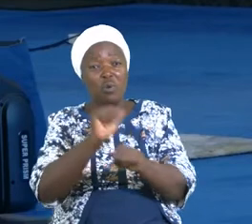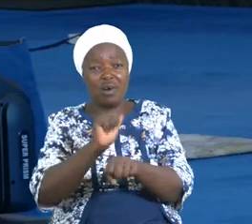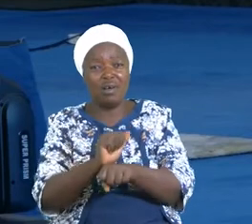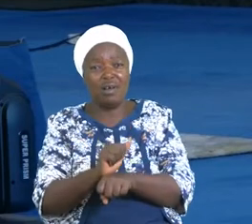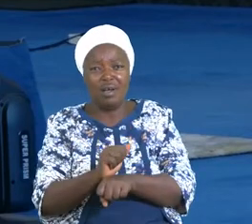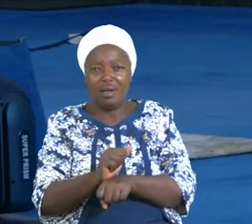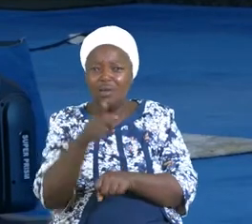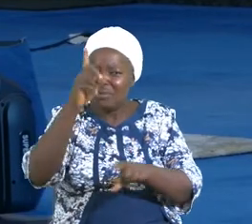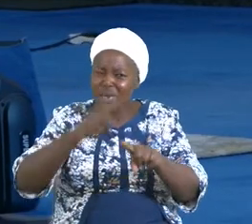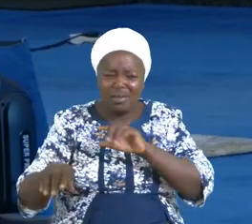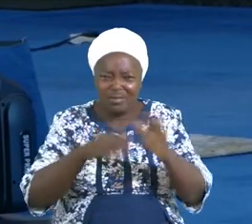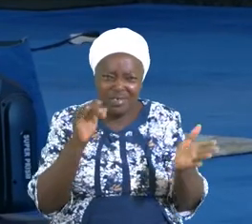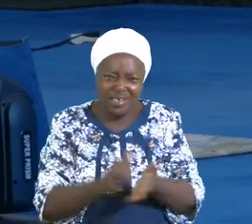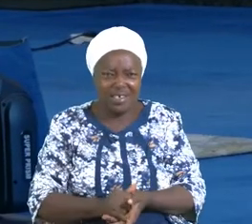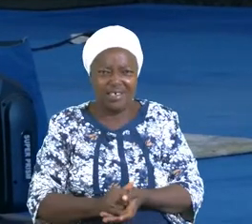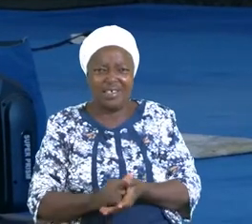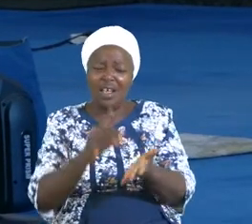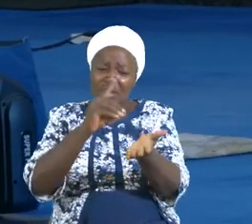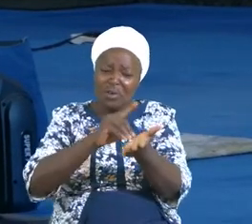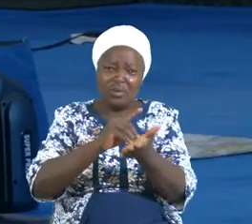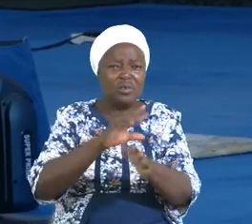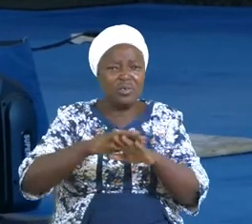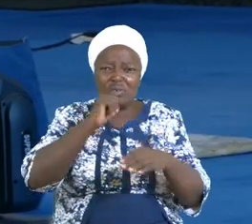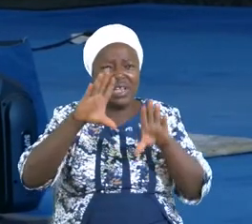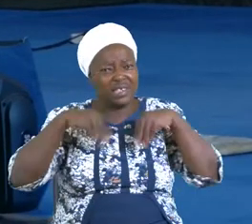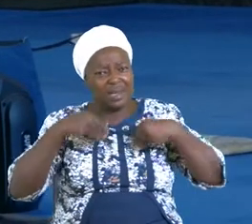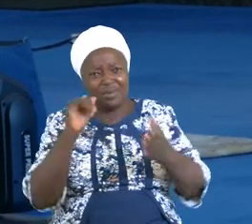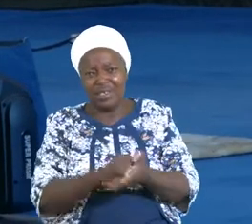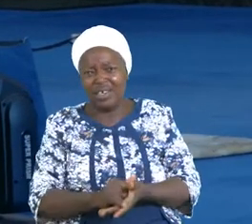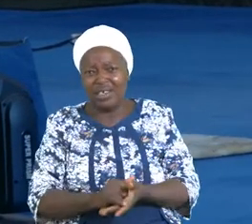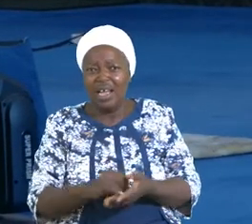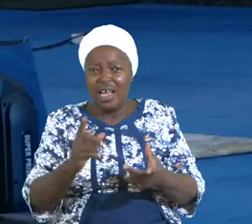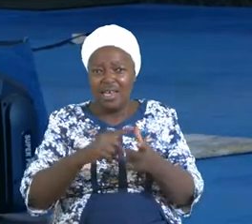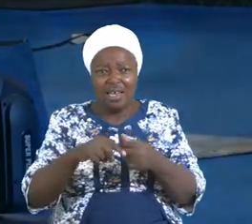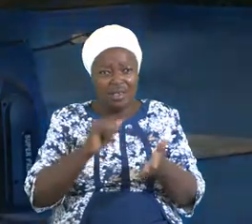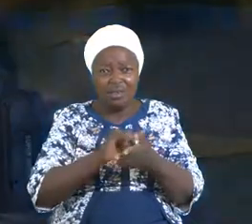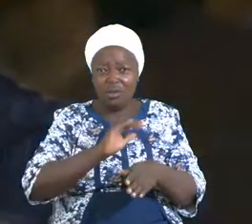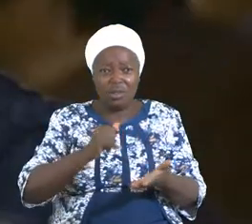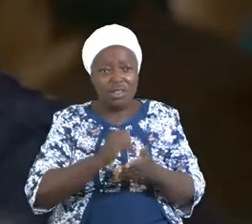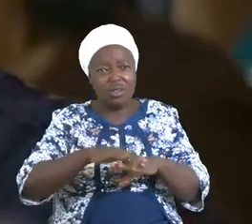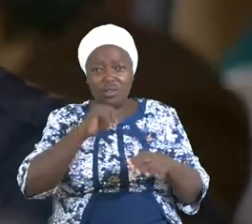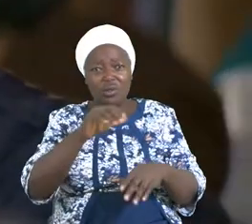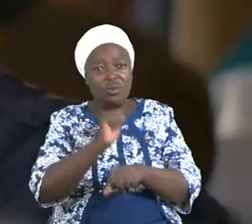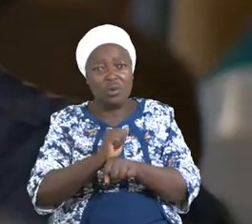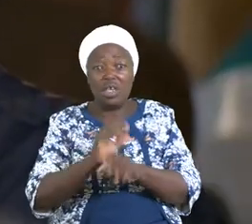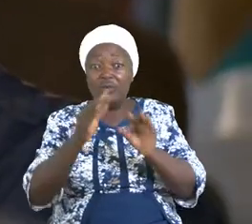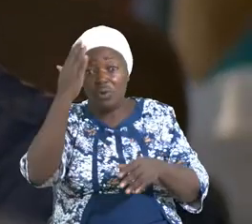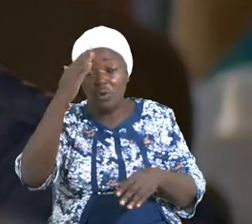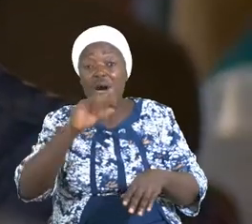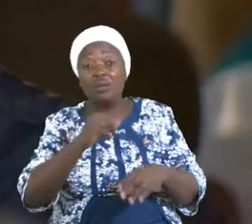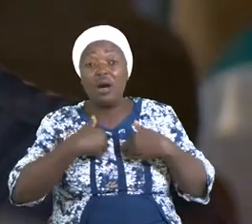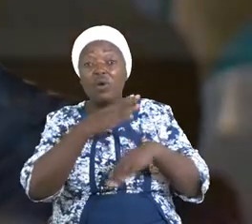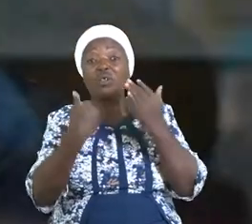that. Doctors don't accept that, and it doesn't work. If you knew all that knowledge, why did you come to the